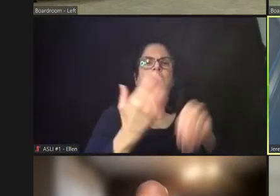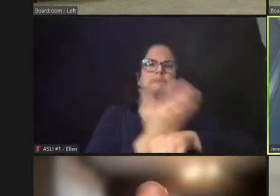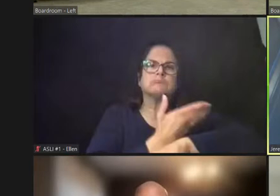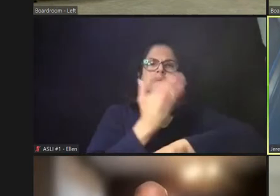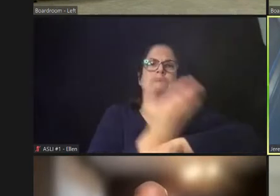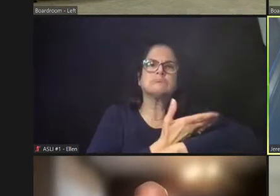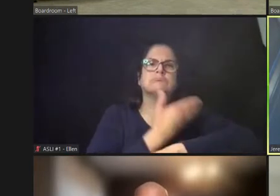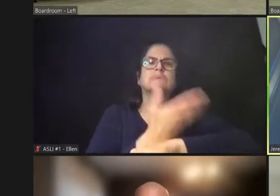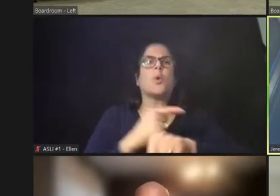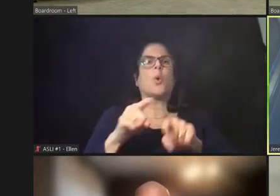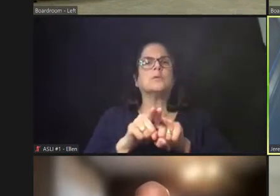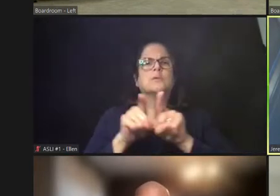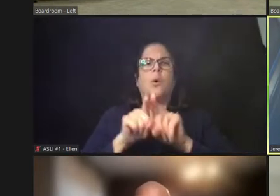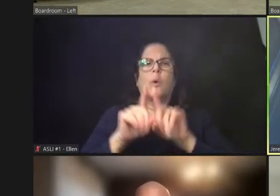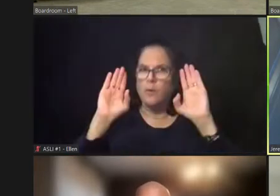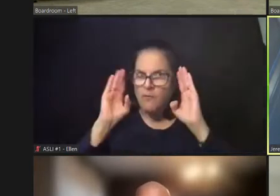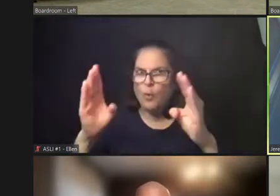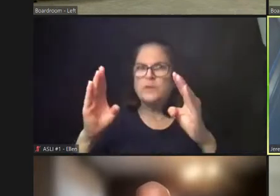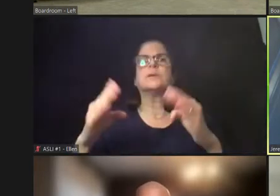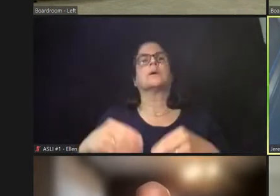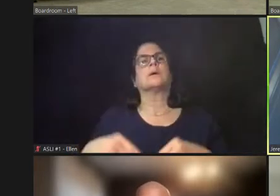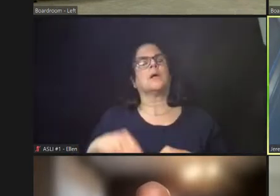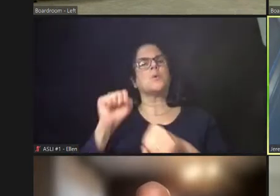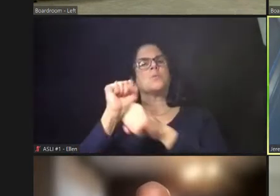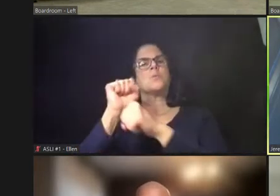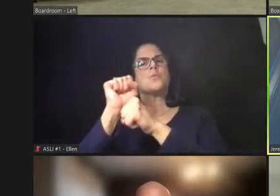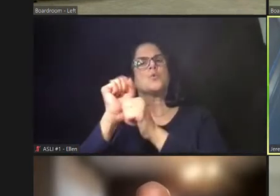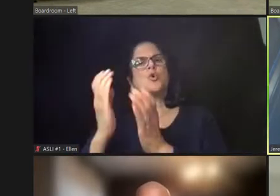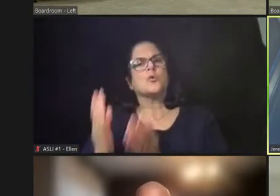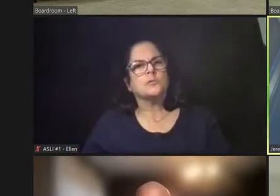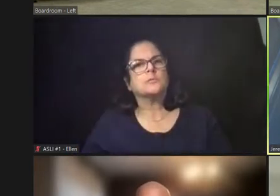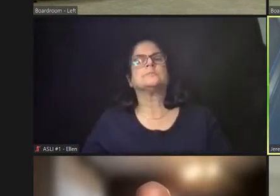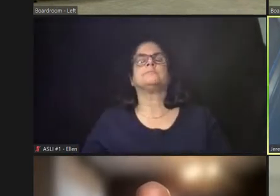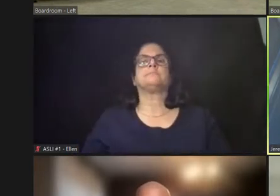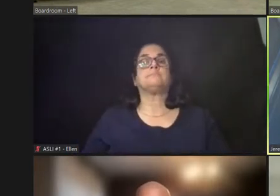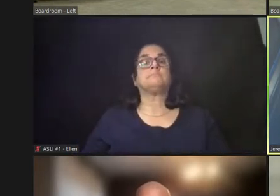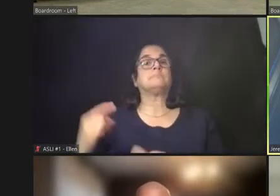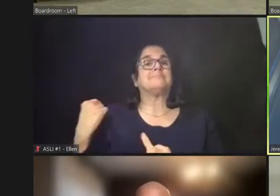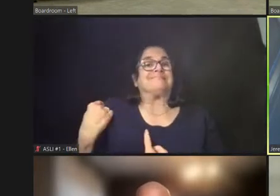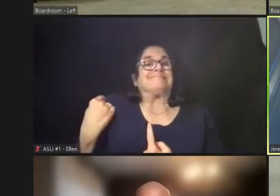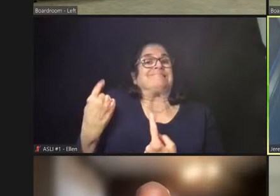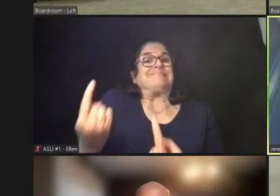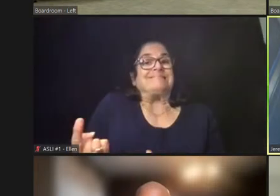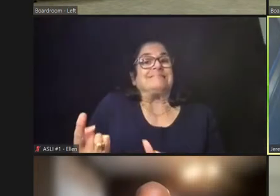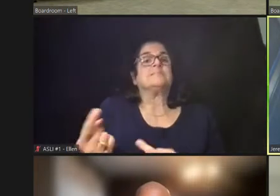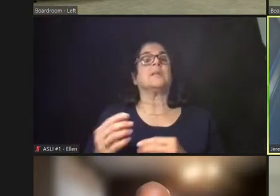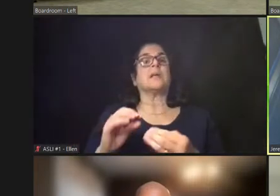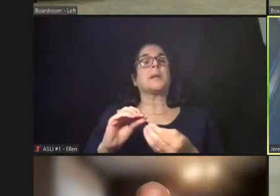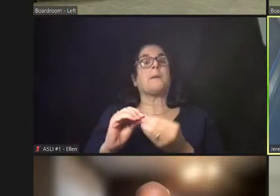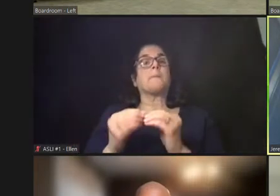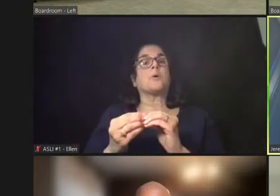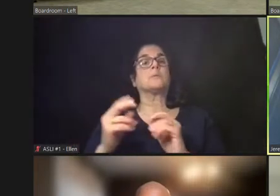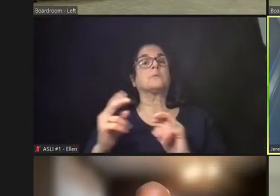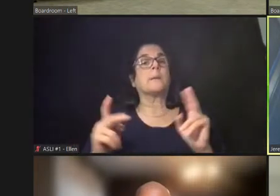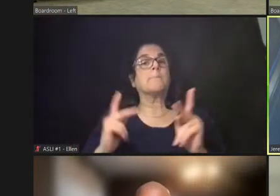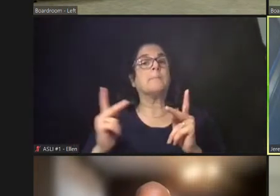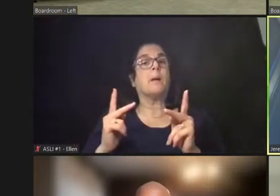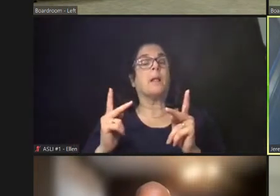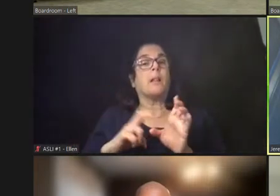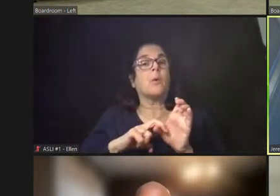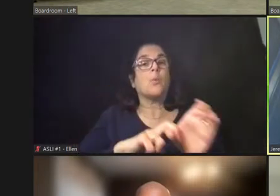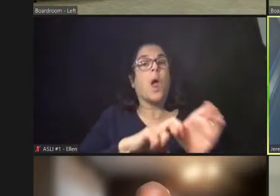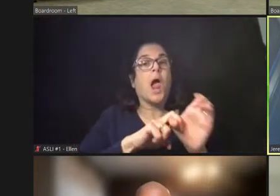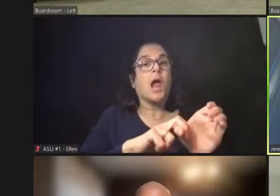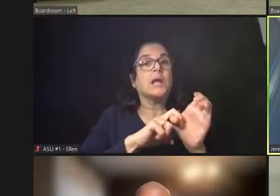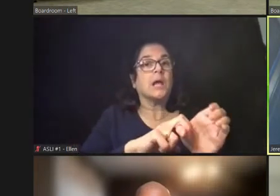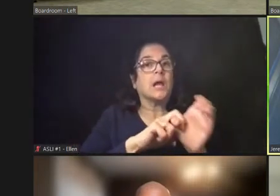again, will hopefully continue to drive the increased ridership that we've seen to date and continuing to drive us forward